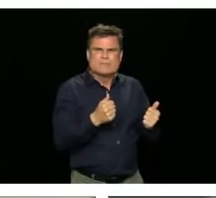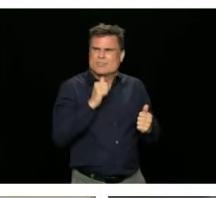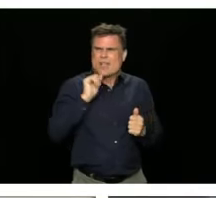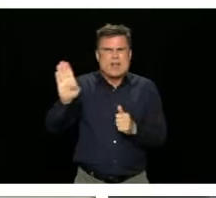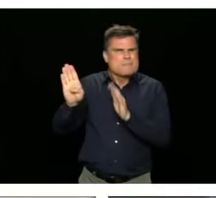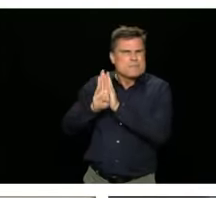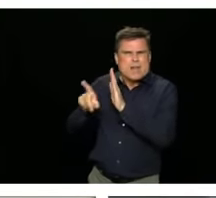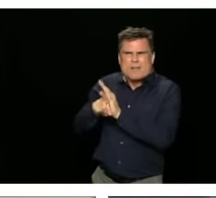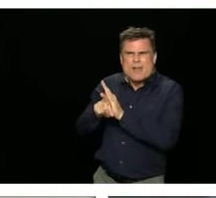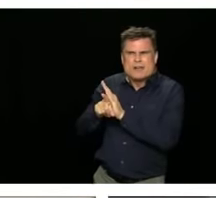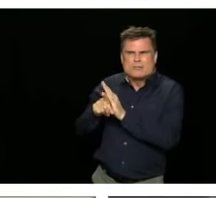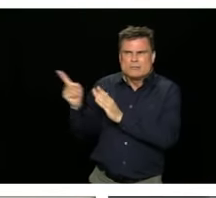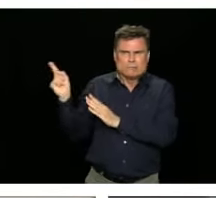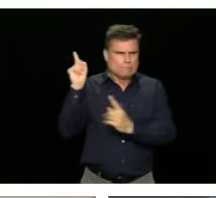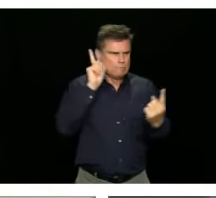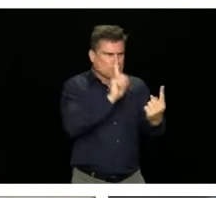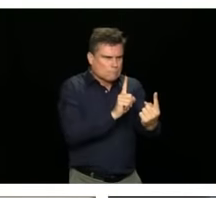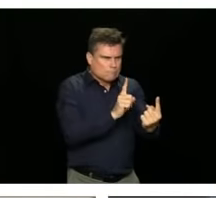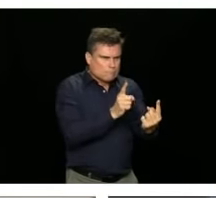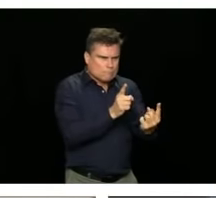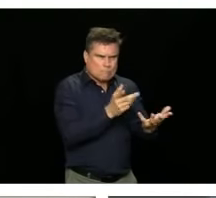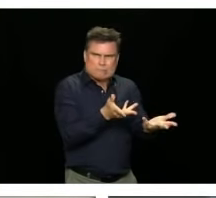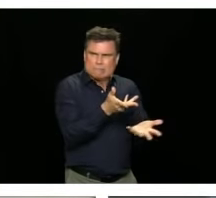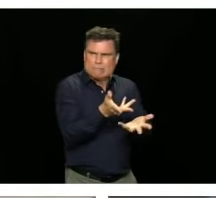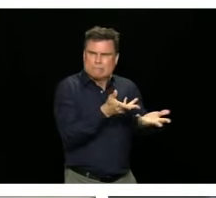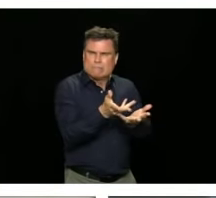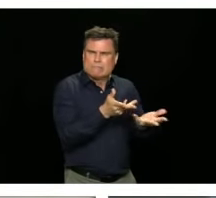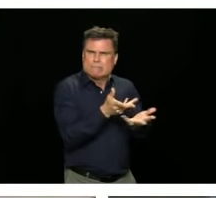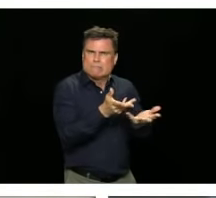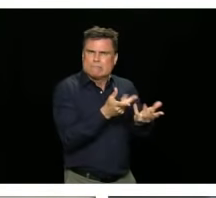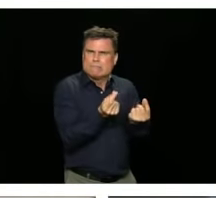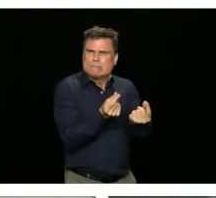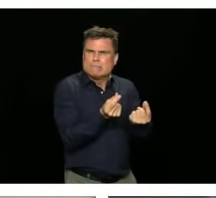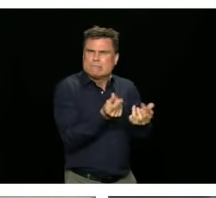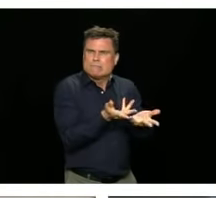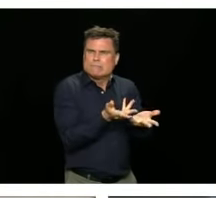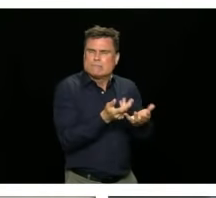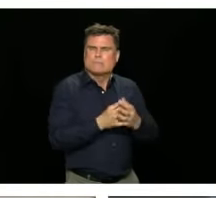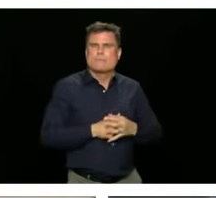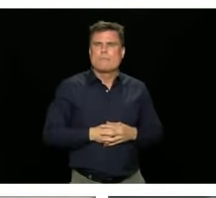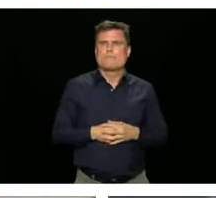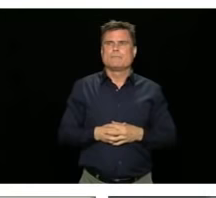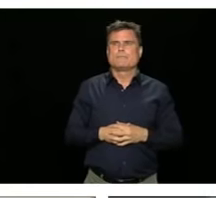I would like to invite Dr. Ismaya Traore to answer this question.